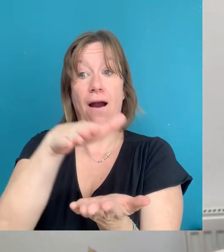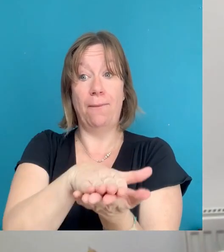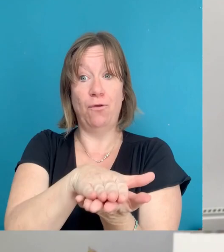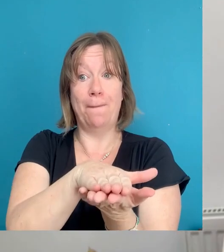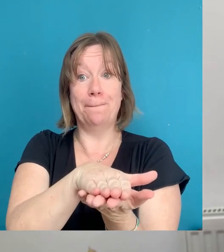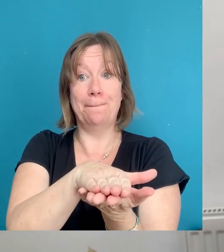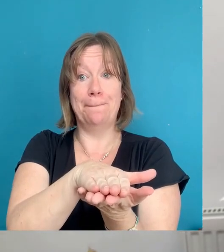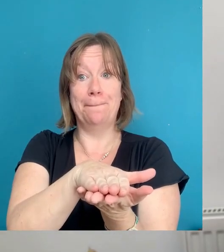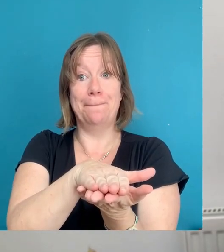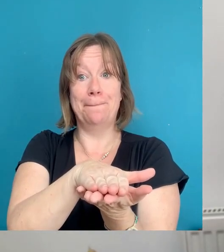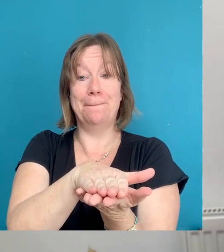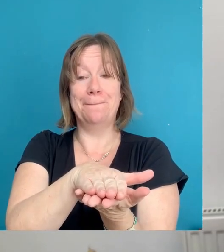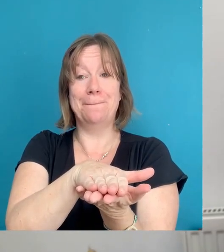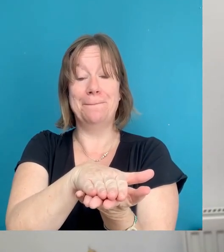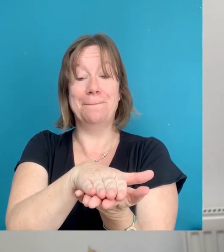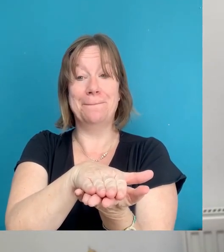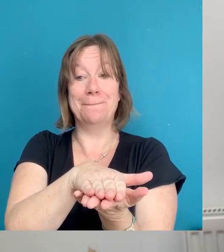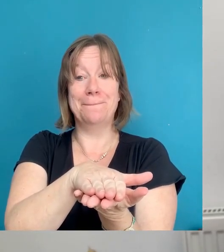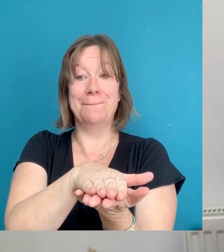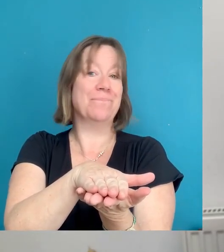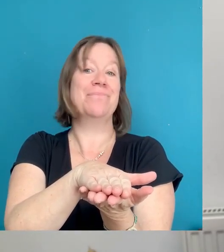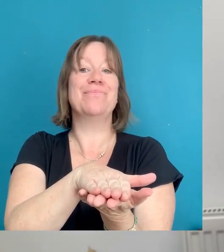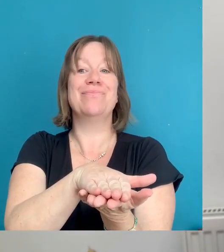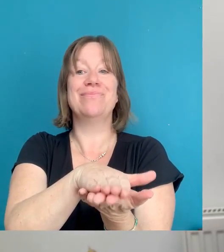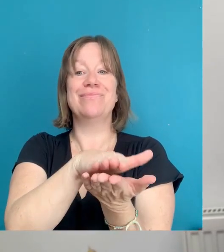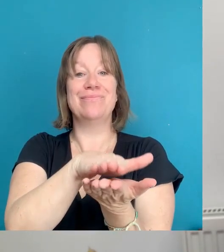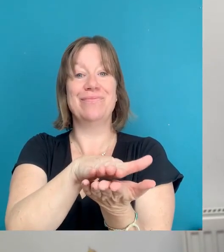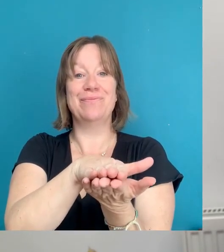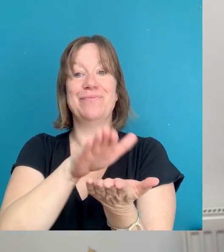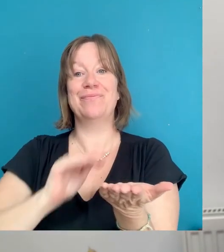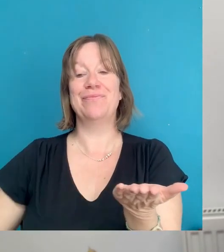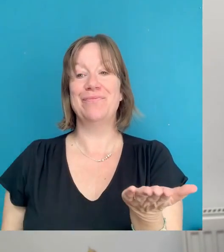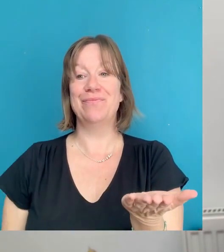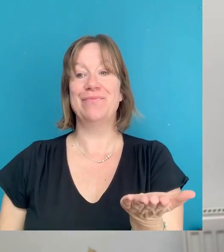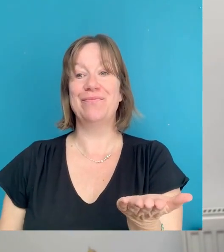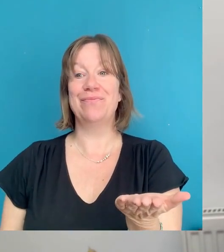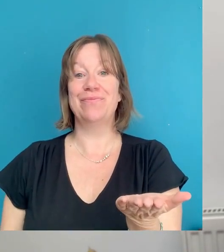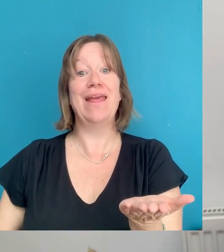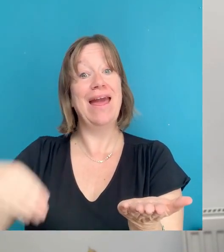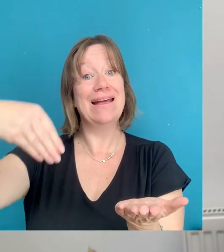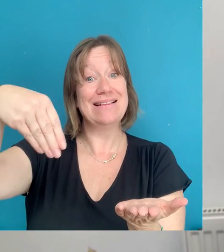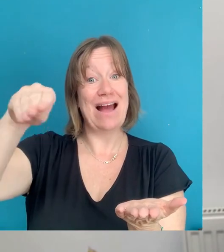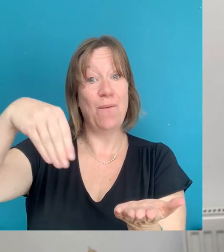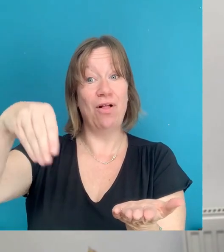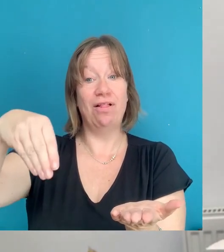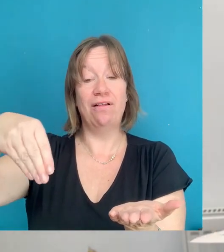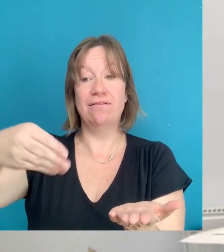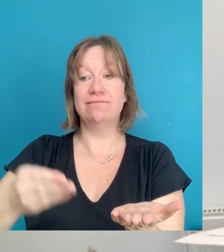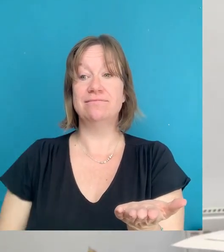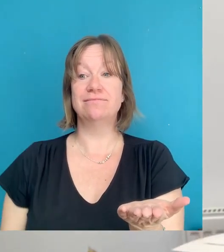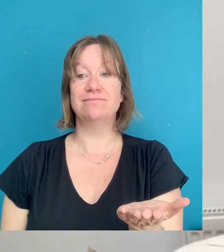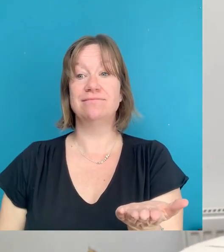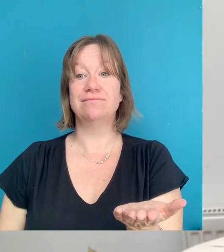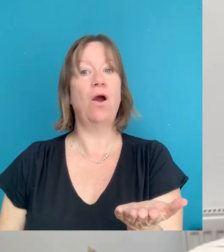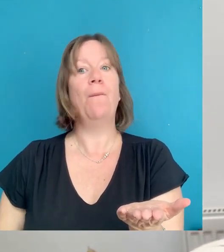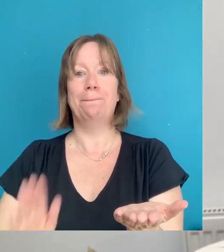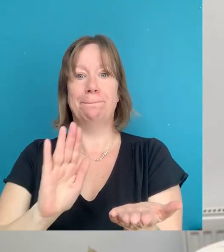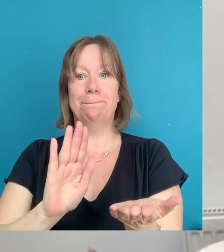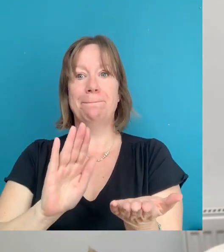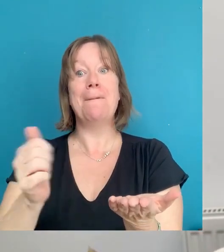I'm getting my damp piece of paper and putting it on top of the wet side of the printing plate.